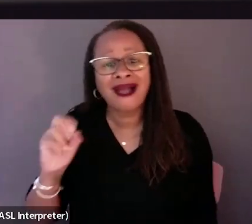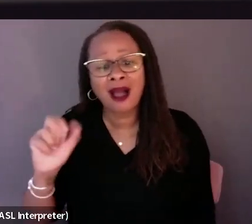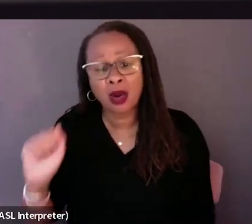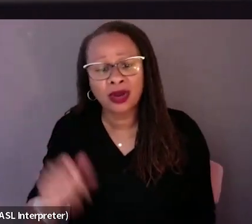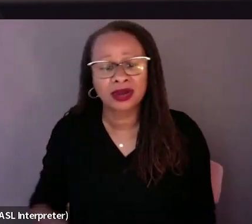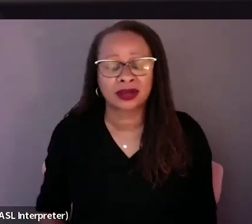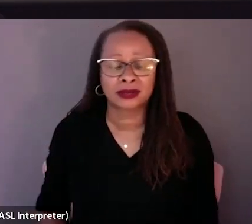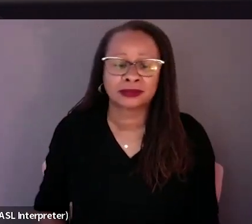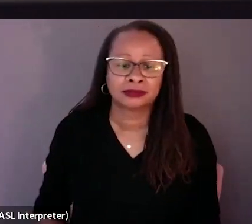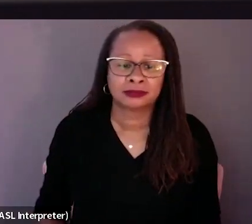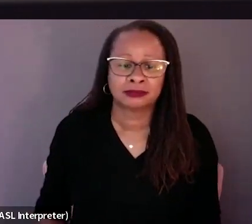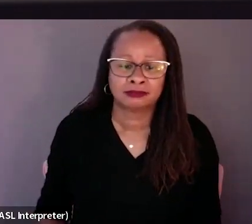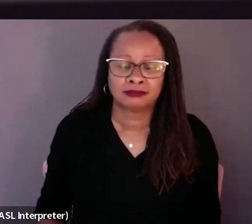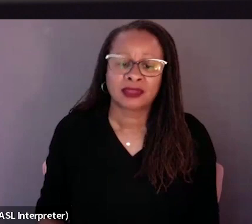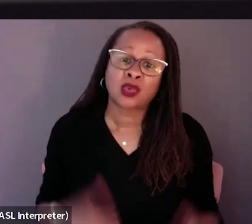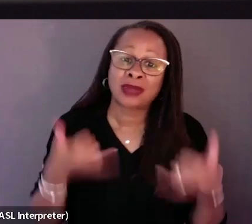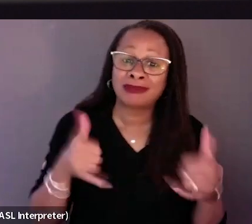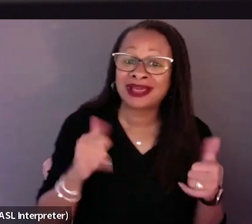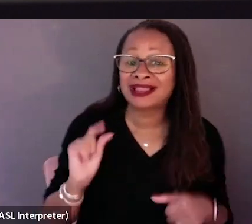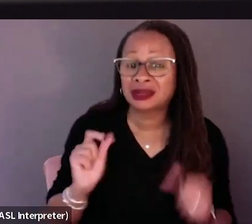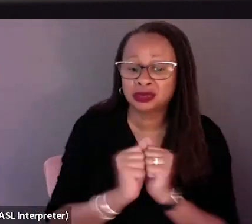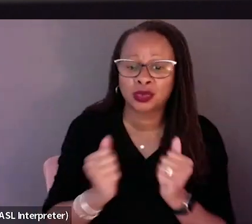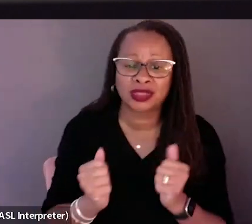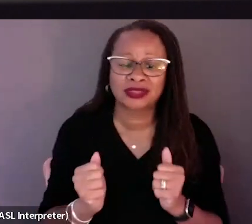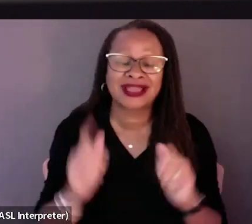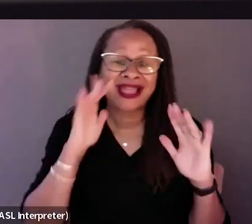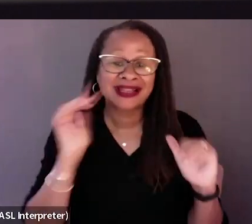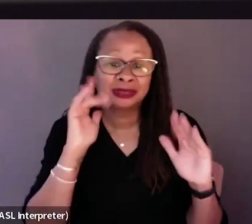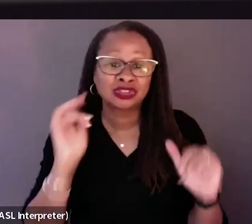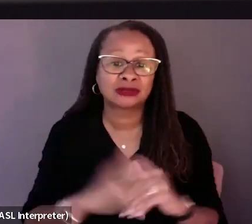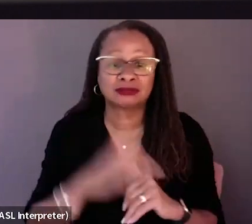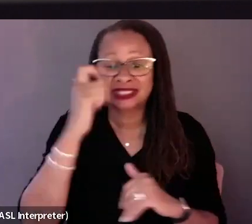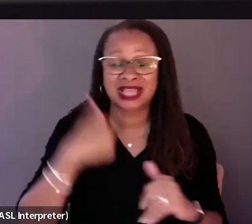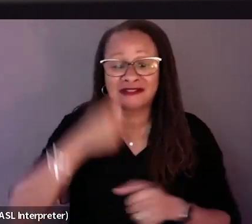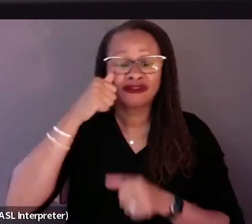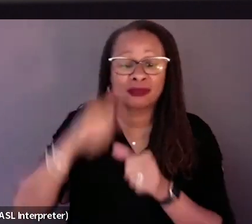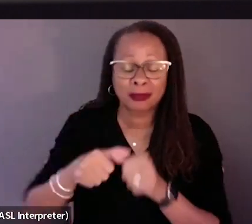Yeah, we played a little bit with also with expectations, because I remember like